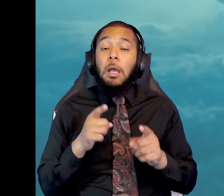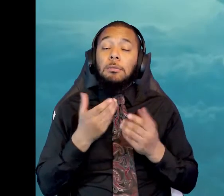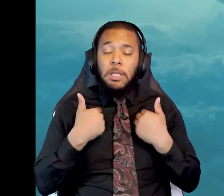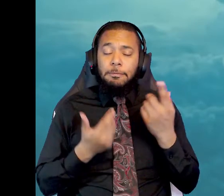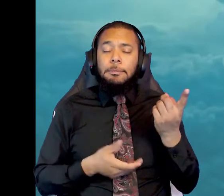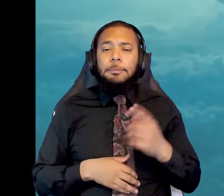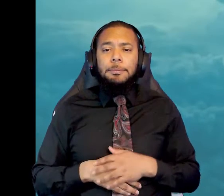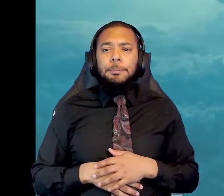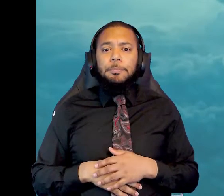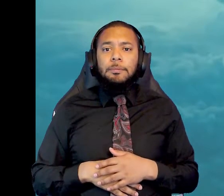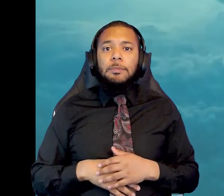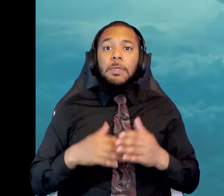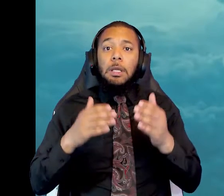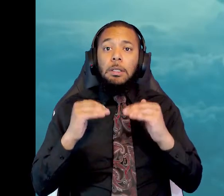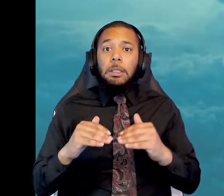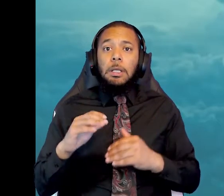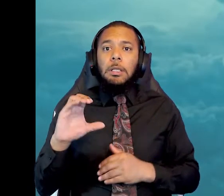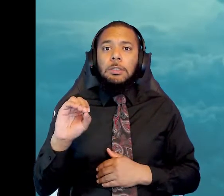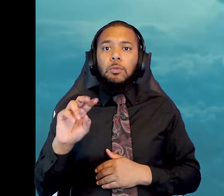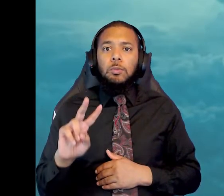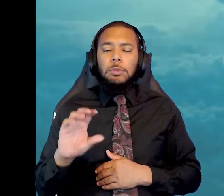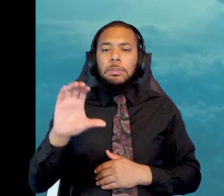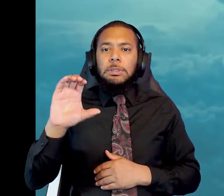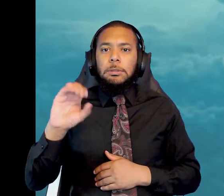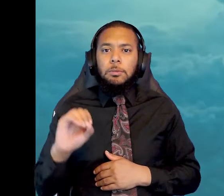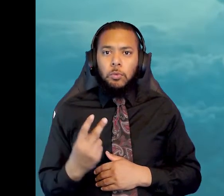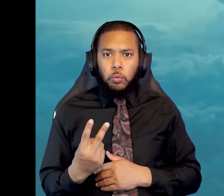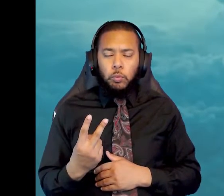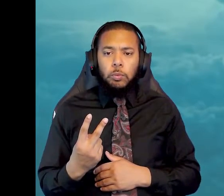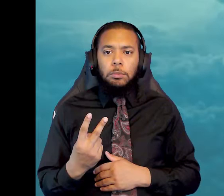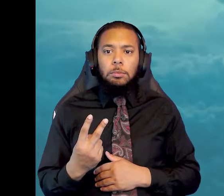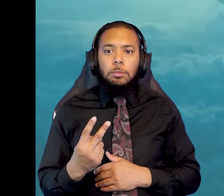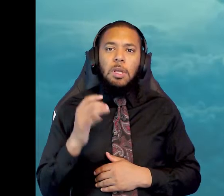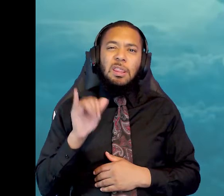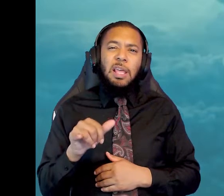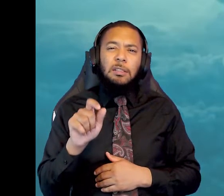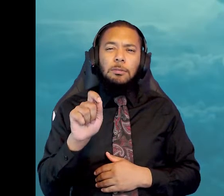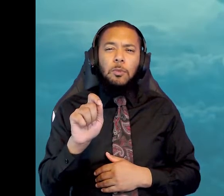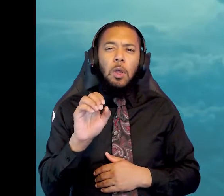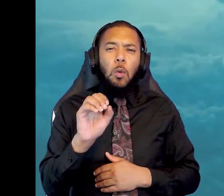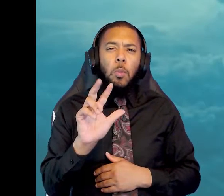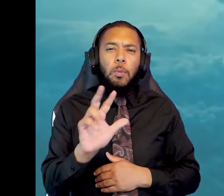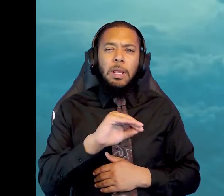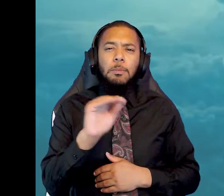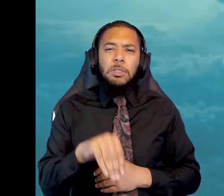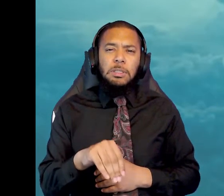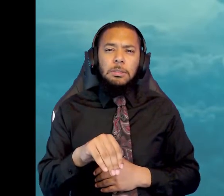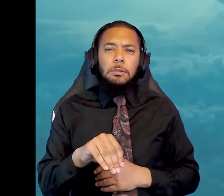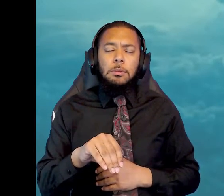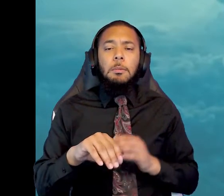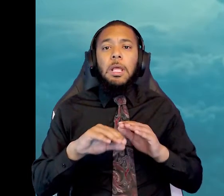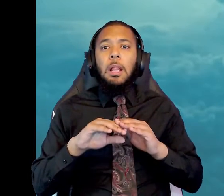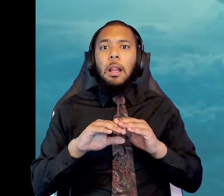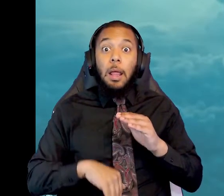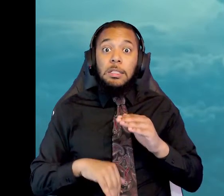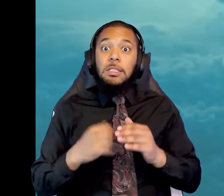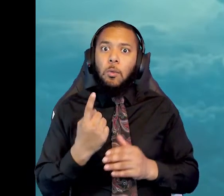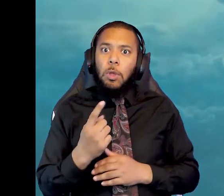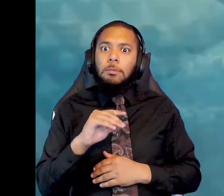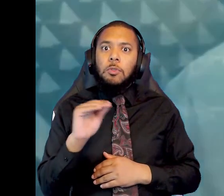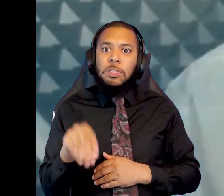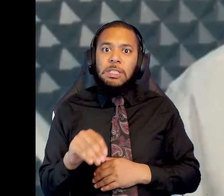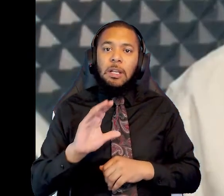Following argon is carbon dioxide. Carbon dioxide typically is around 0.03%, less than 1% of the